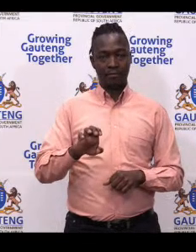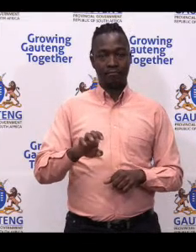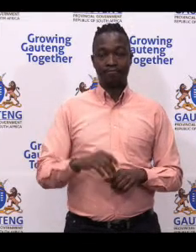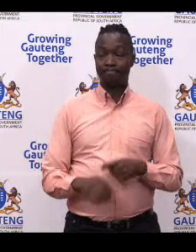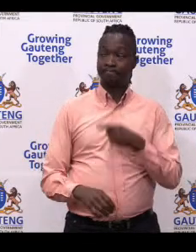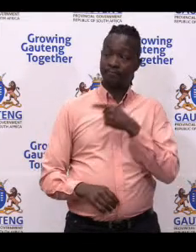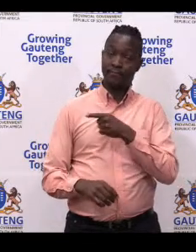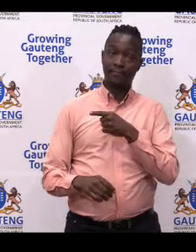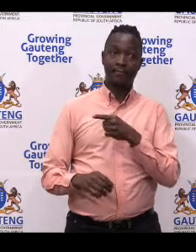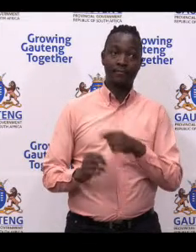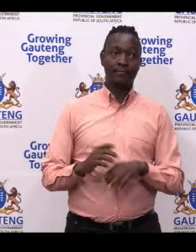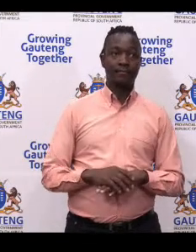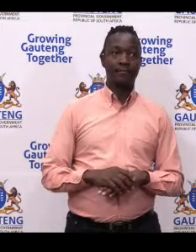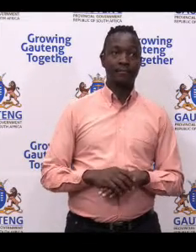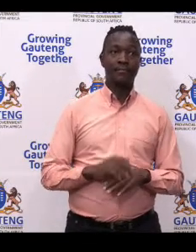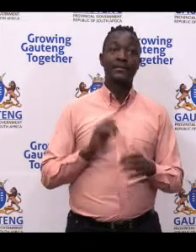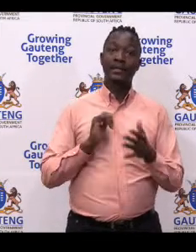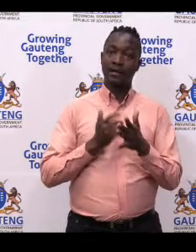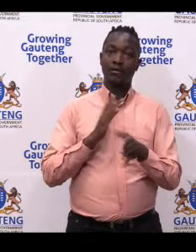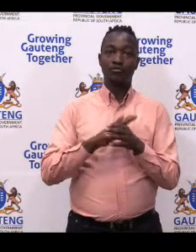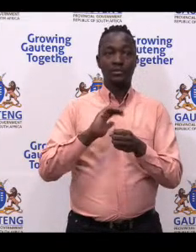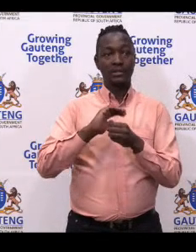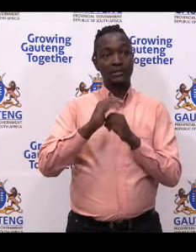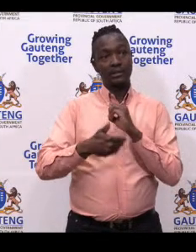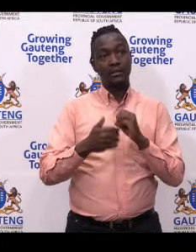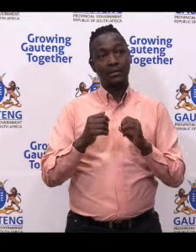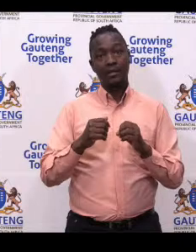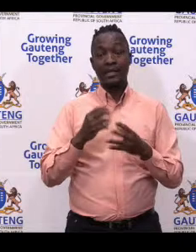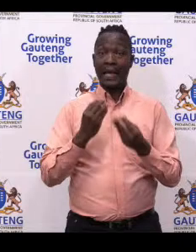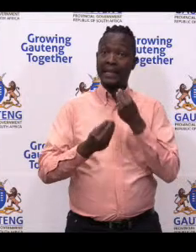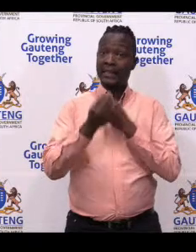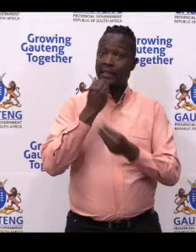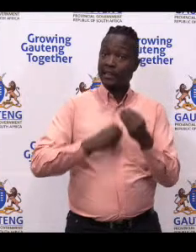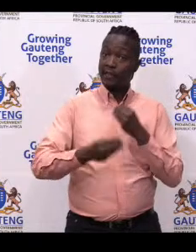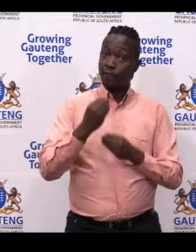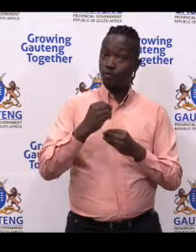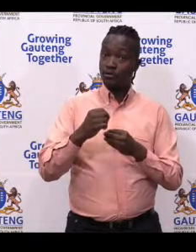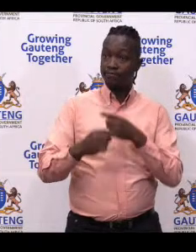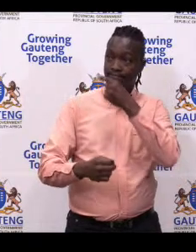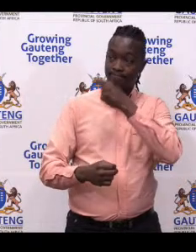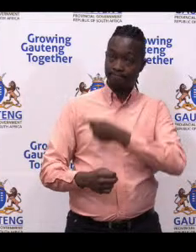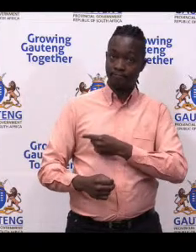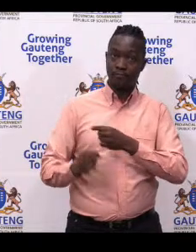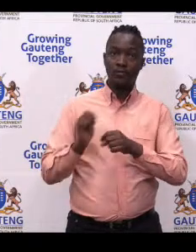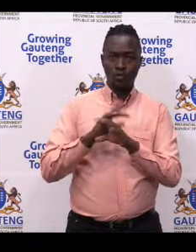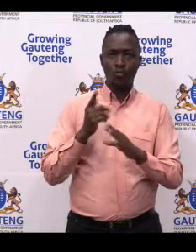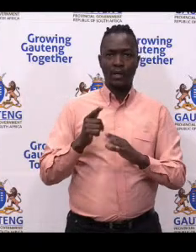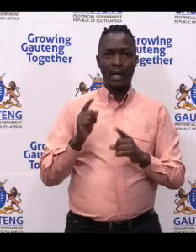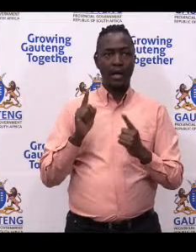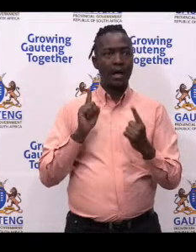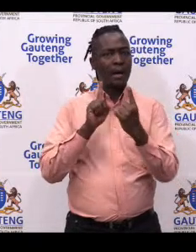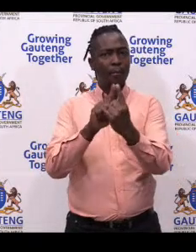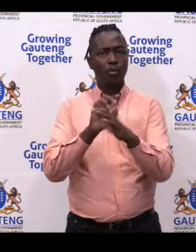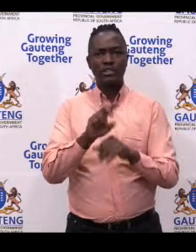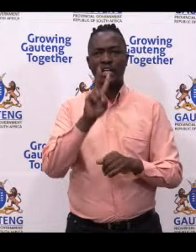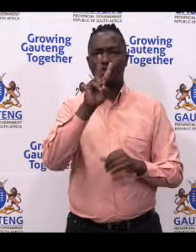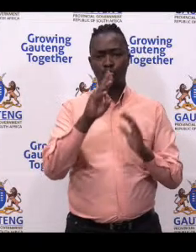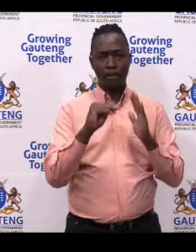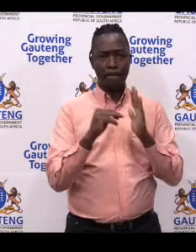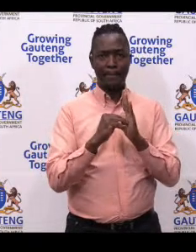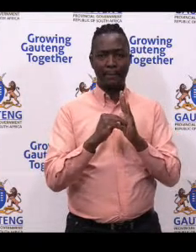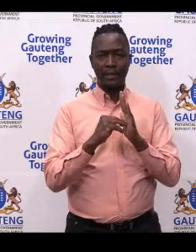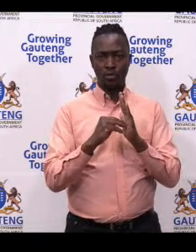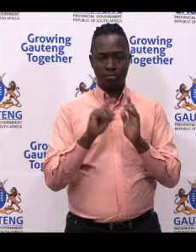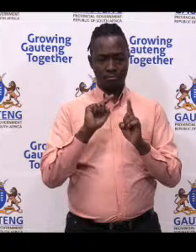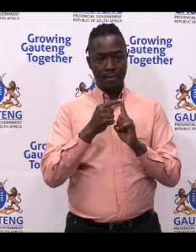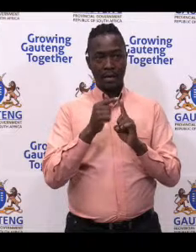this point, I'll just cover the food aspect of it, that we are approaching a 2 million mark, which will